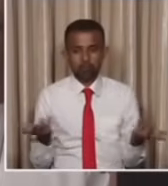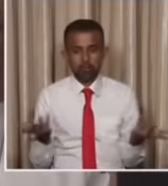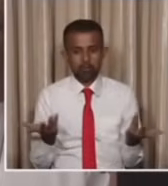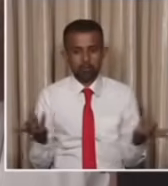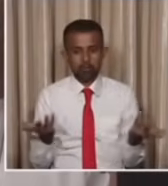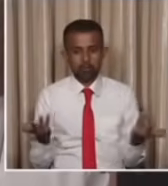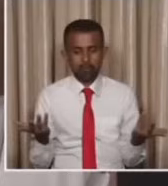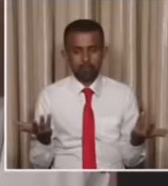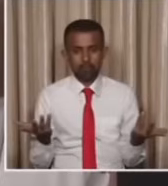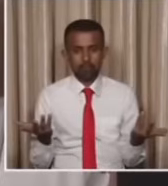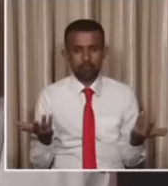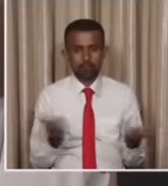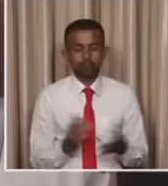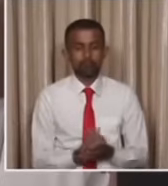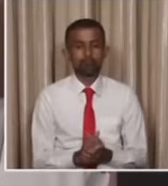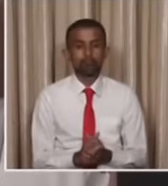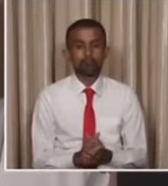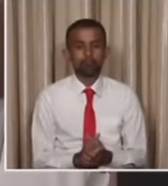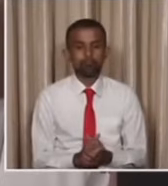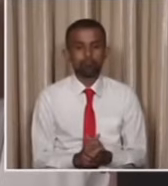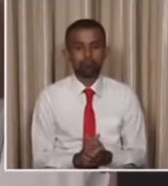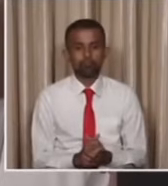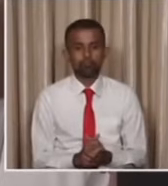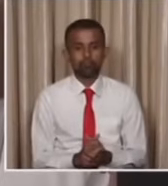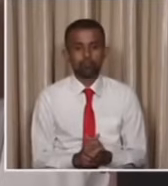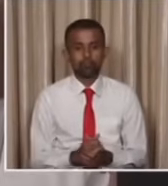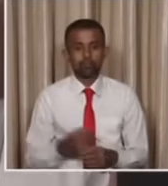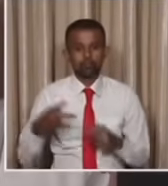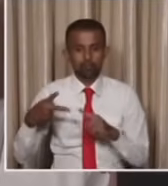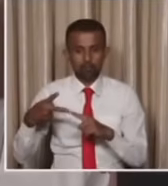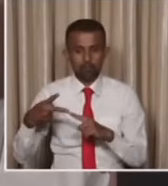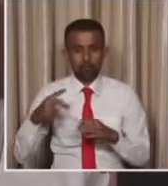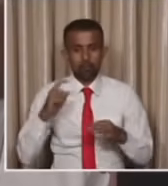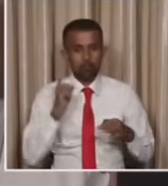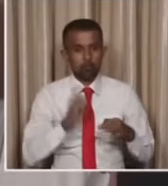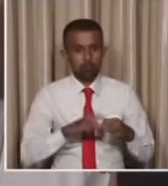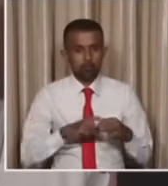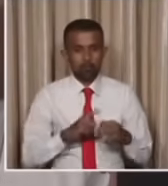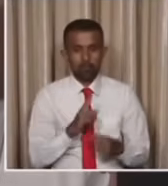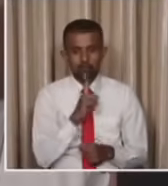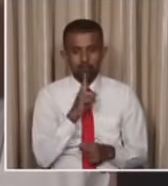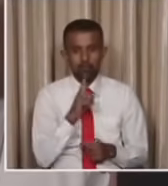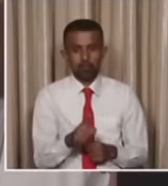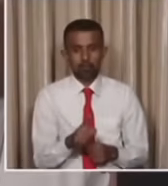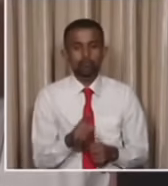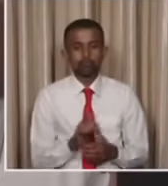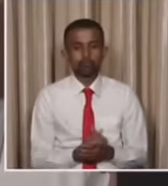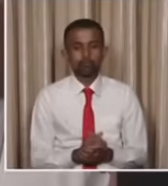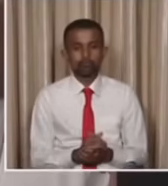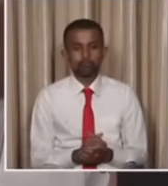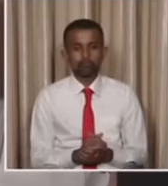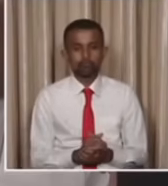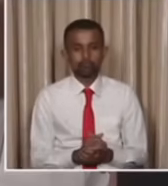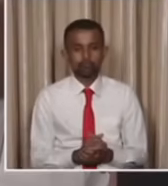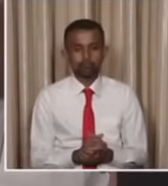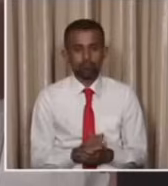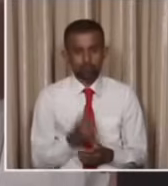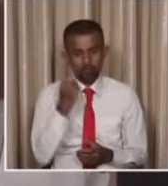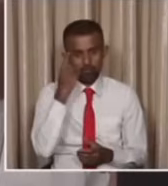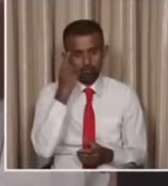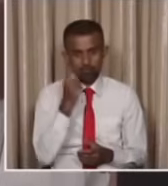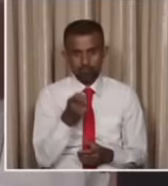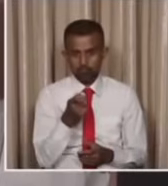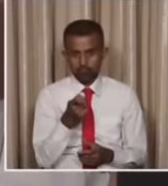is ichcharai mata kiyanna tiyenne. Devani karane gana man katha kare mataka tiya ganna